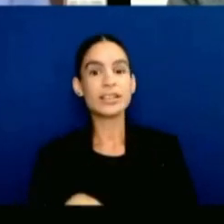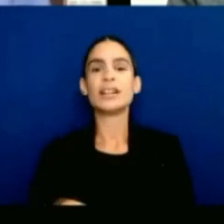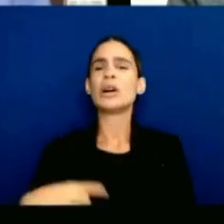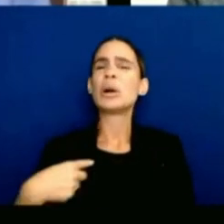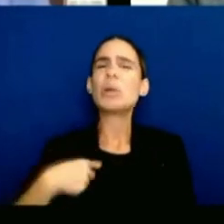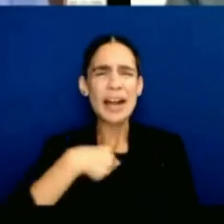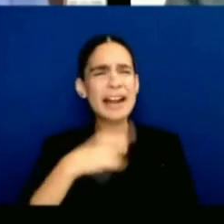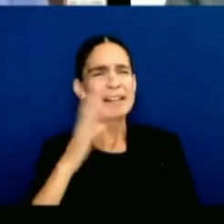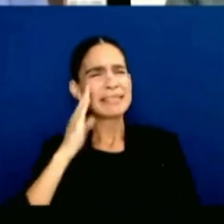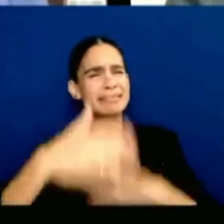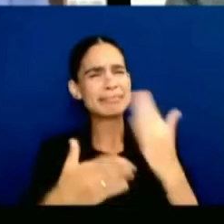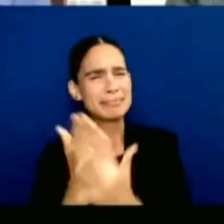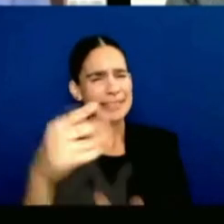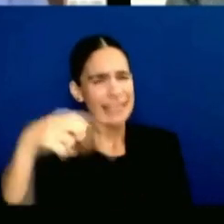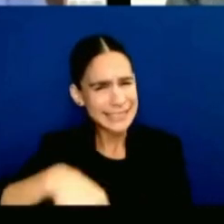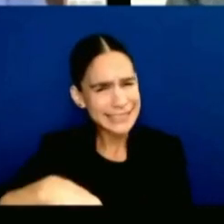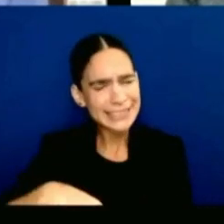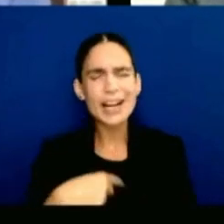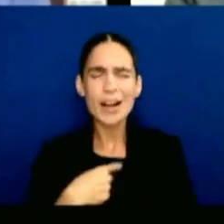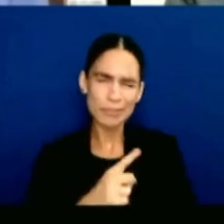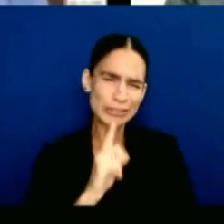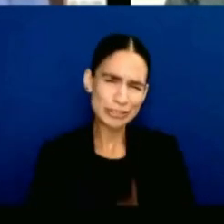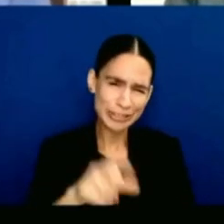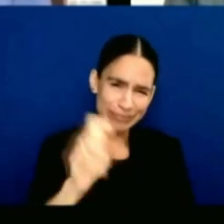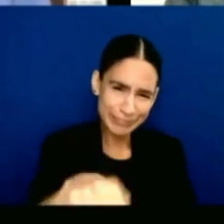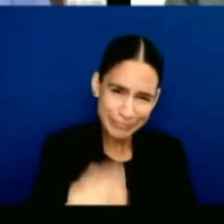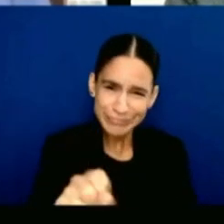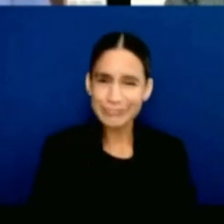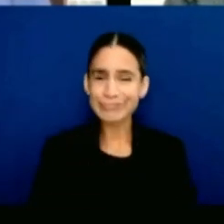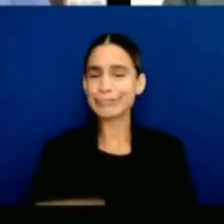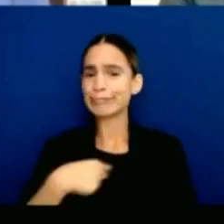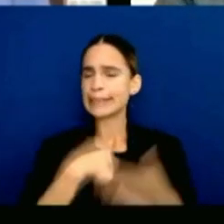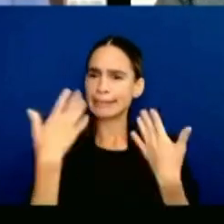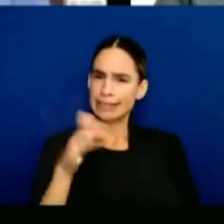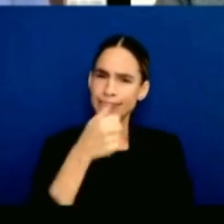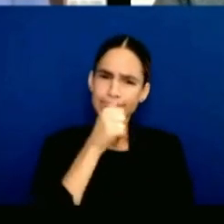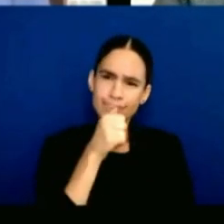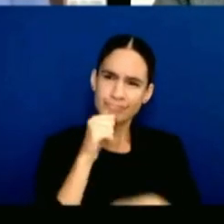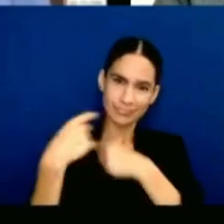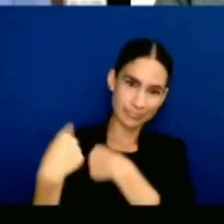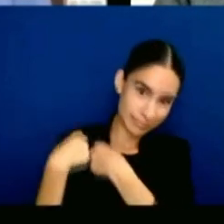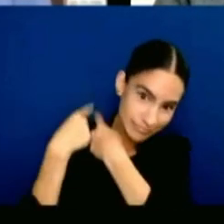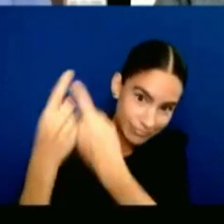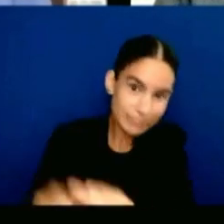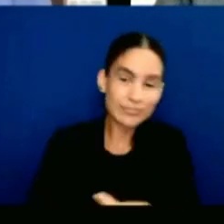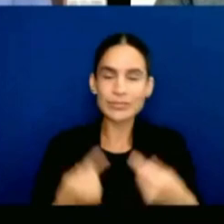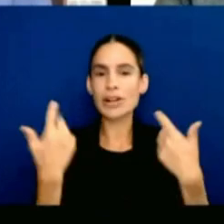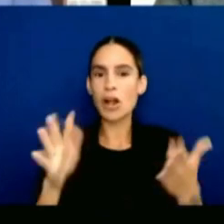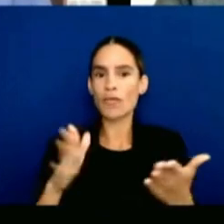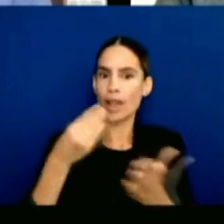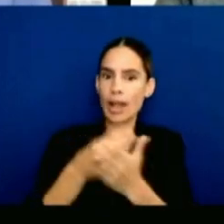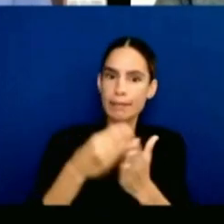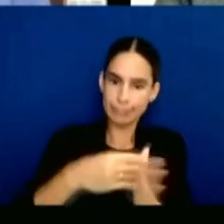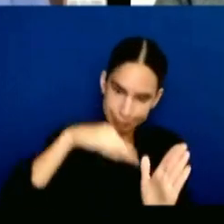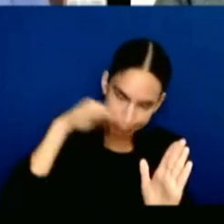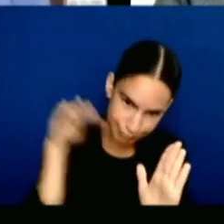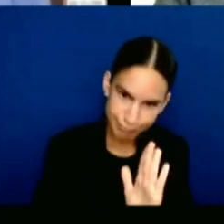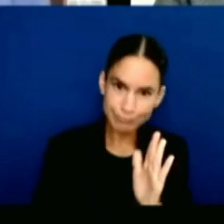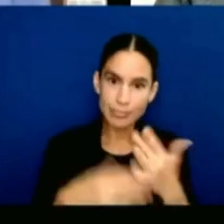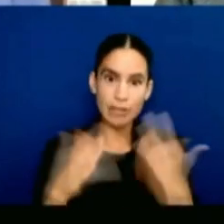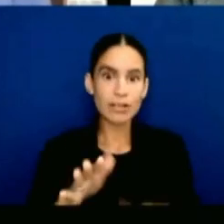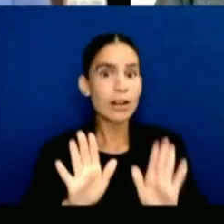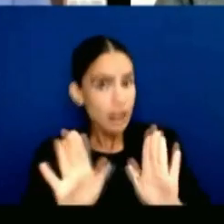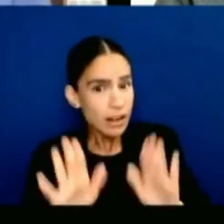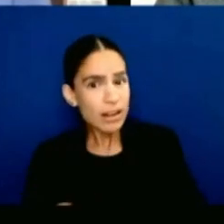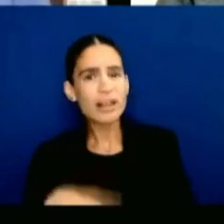lot of pain, a lot of economic and personal pain and inconvenience, but it will end. It will end because the public health